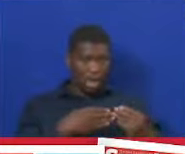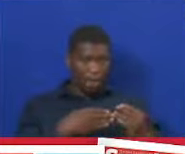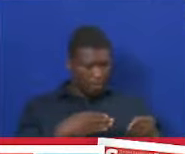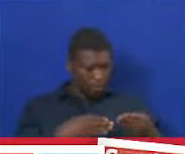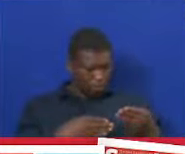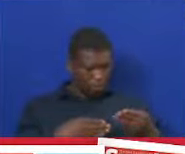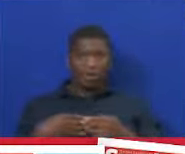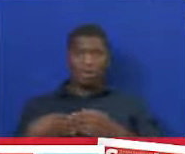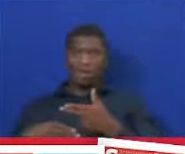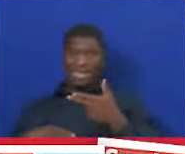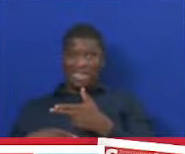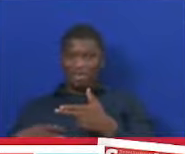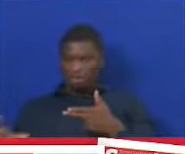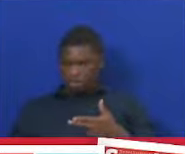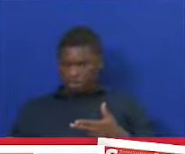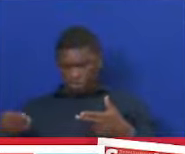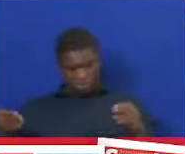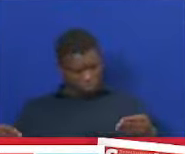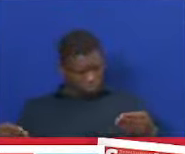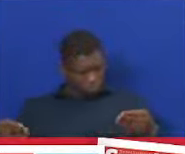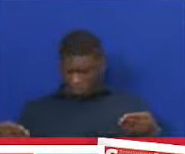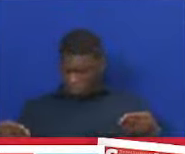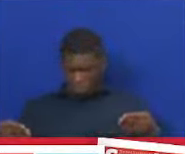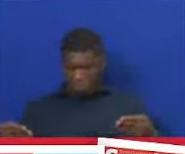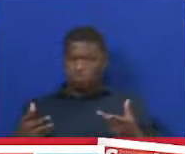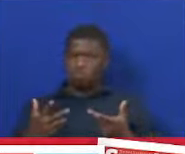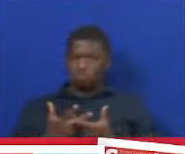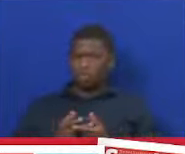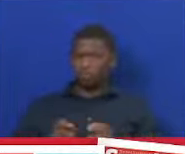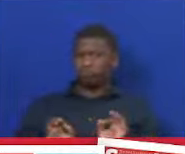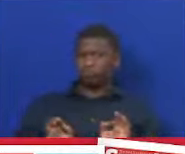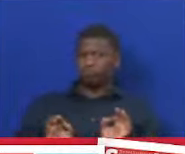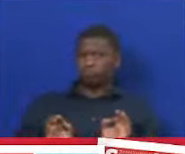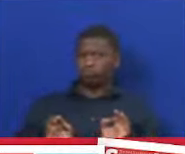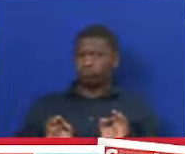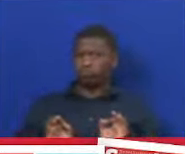with that on the license.